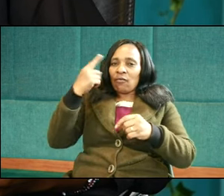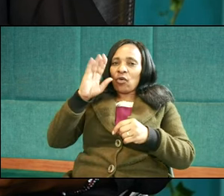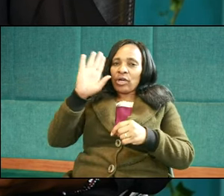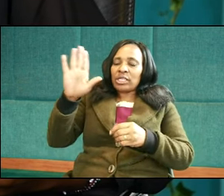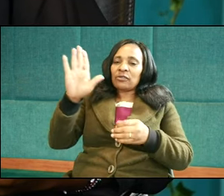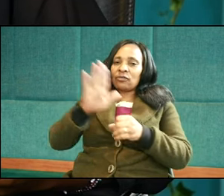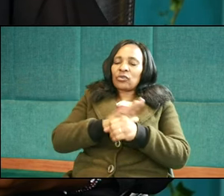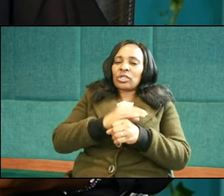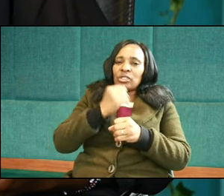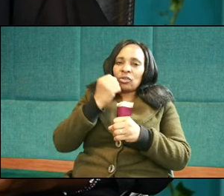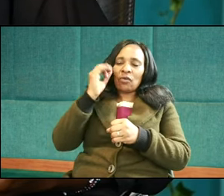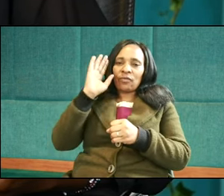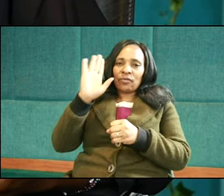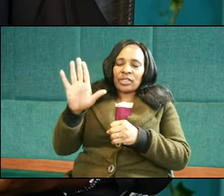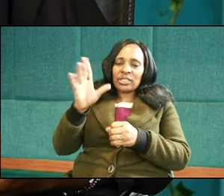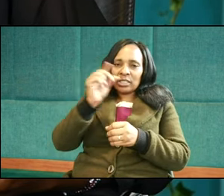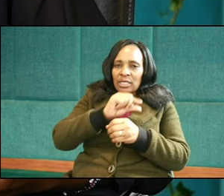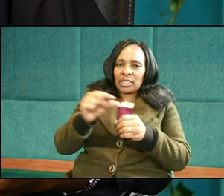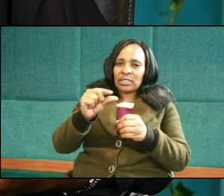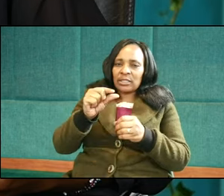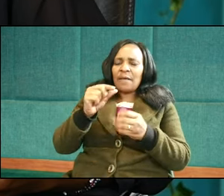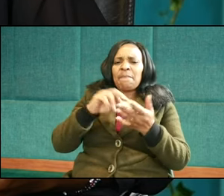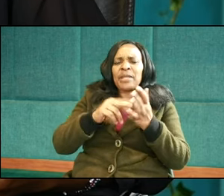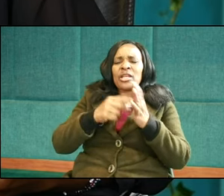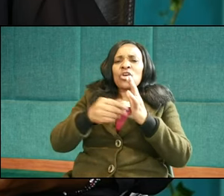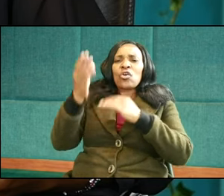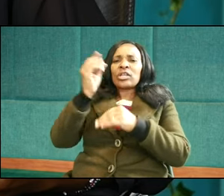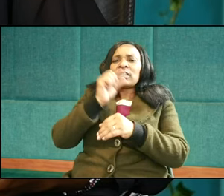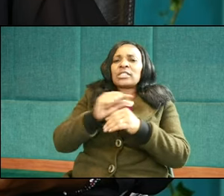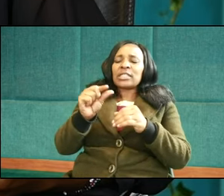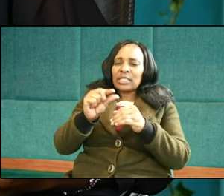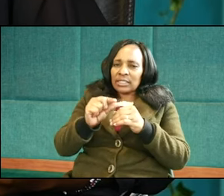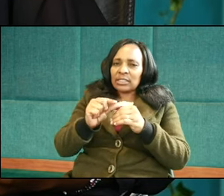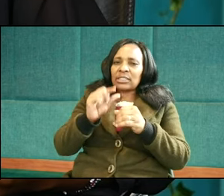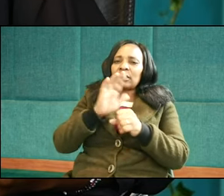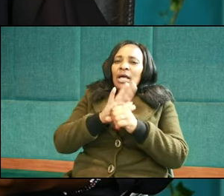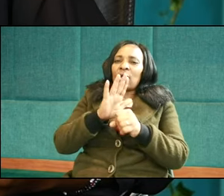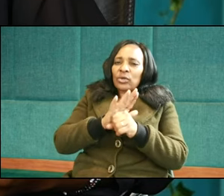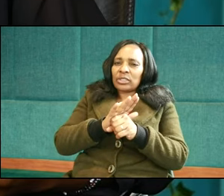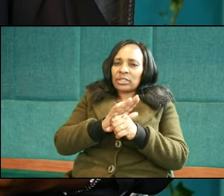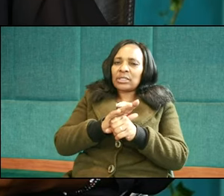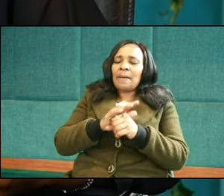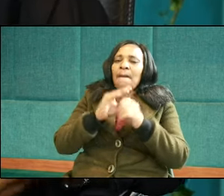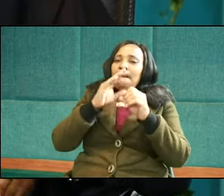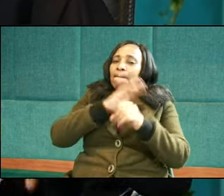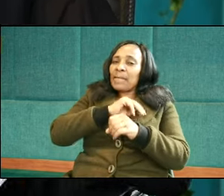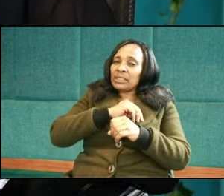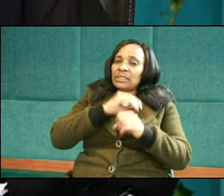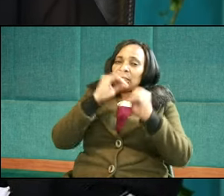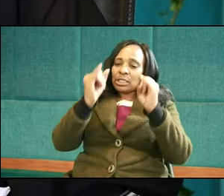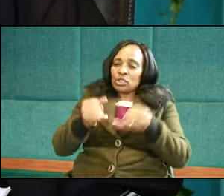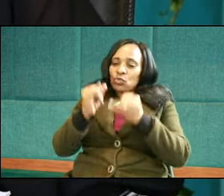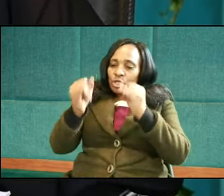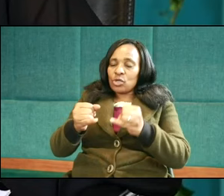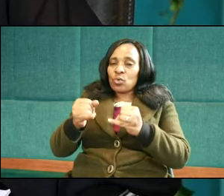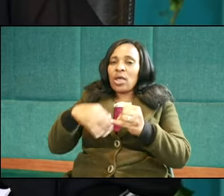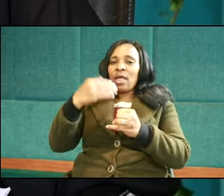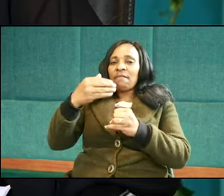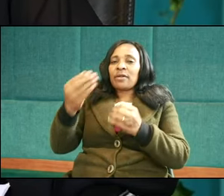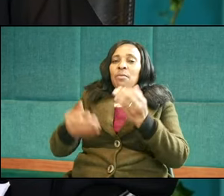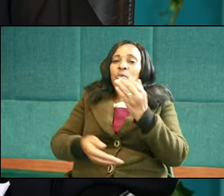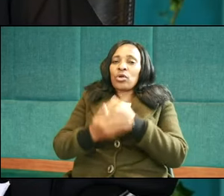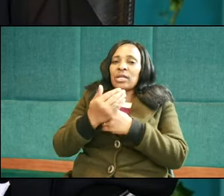his course." God's grace is endless, and his mercies are new every morning. And as much as